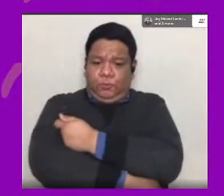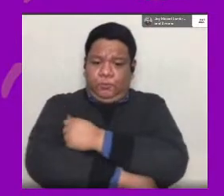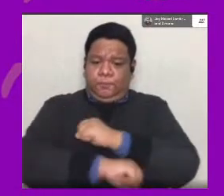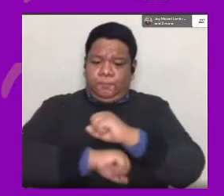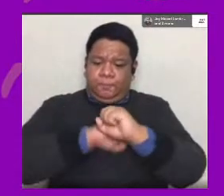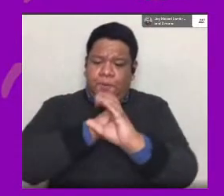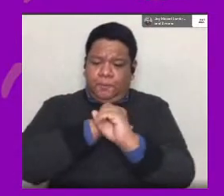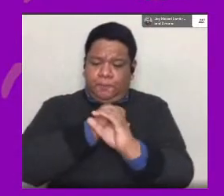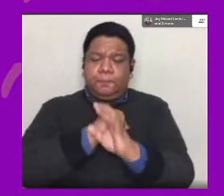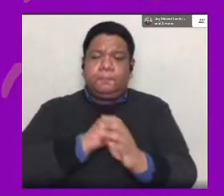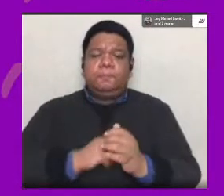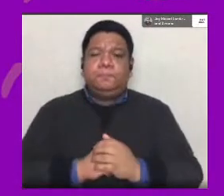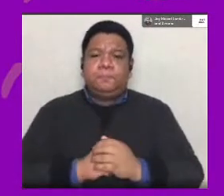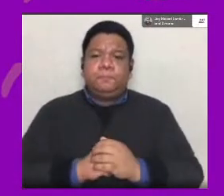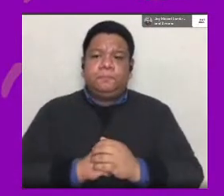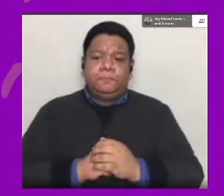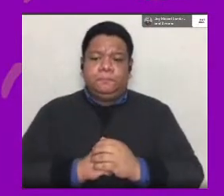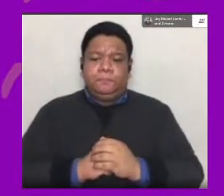please.